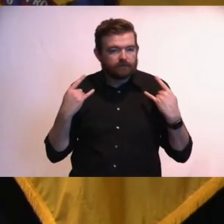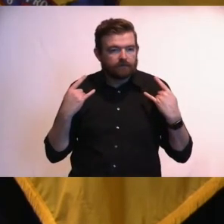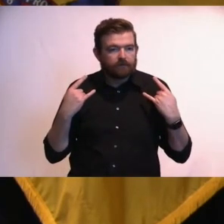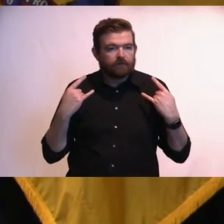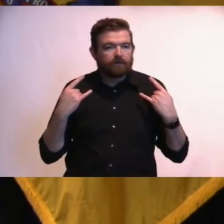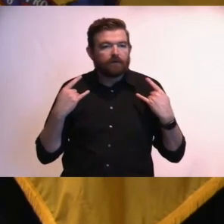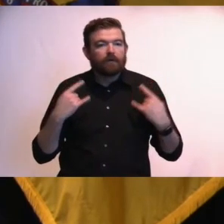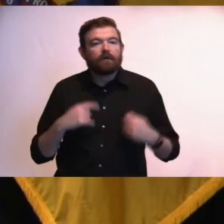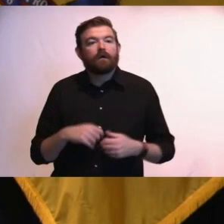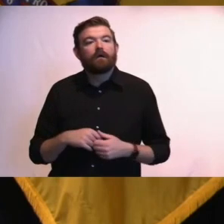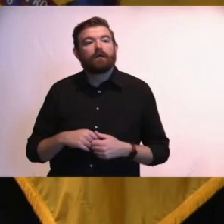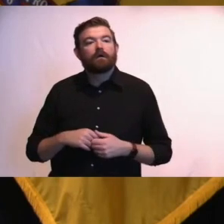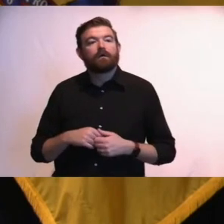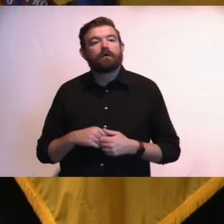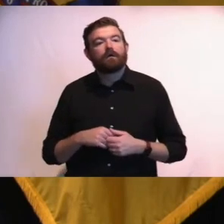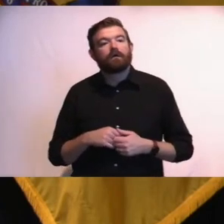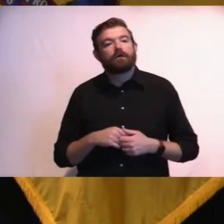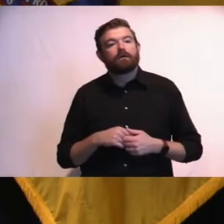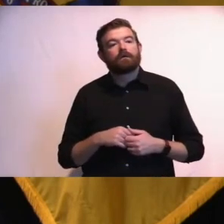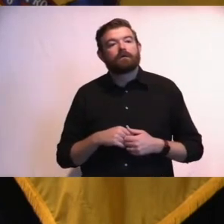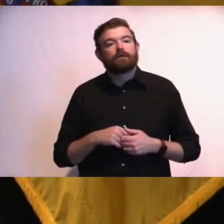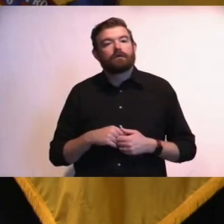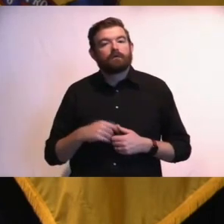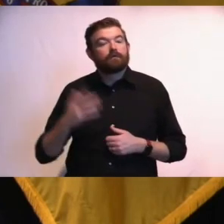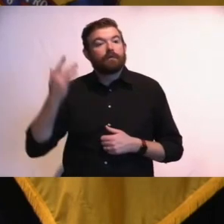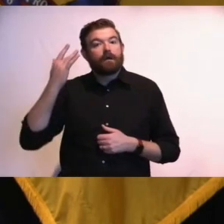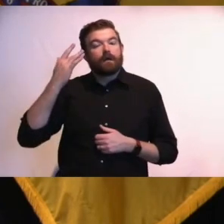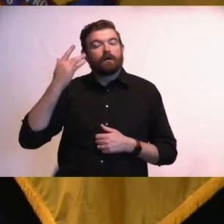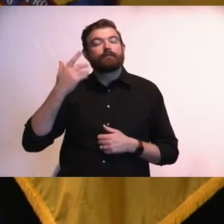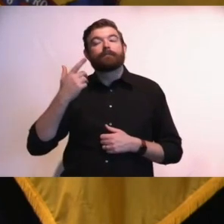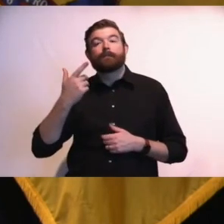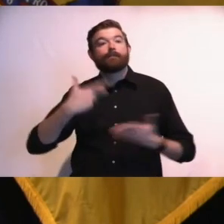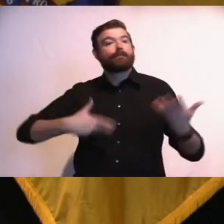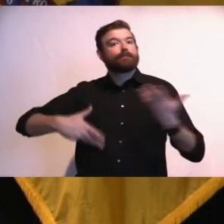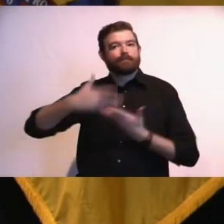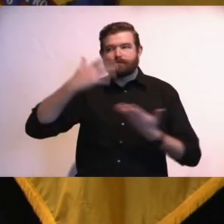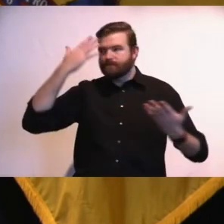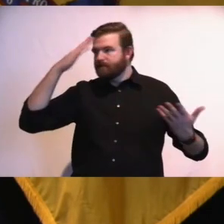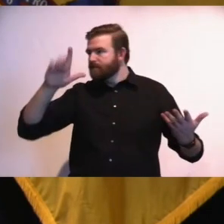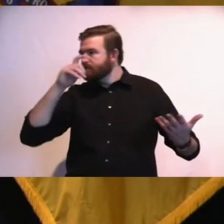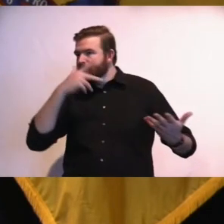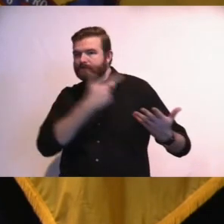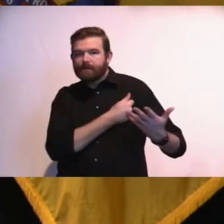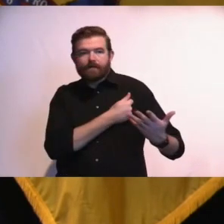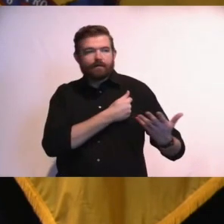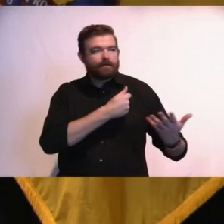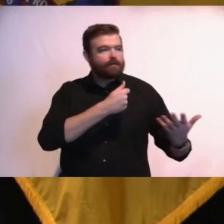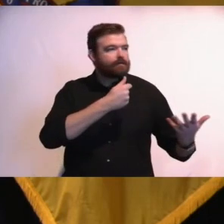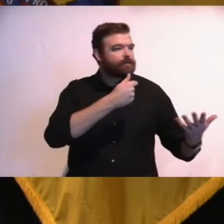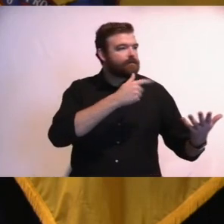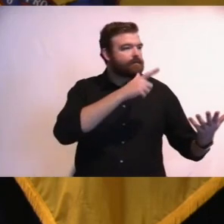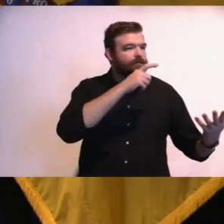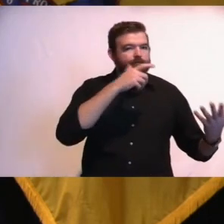vaccine status. That combination we know is the best, gives you the best